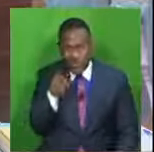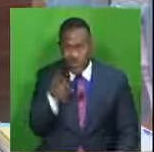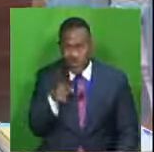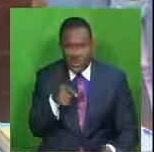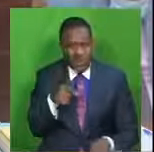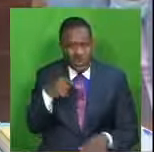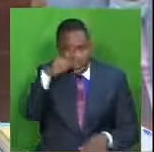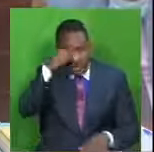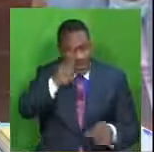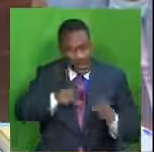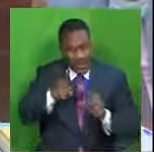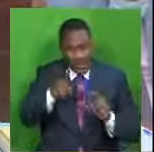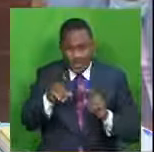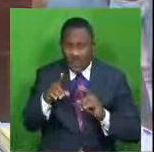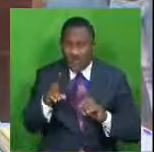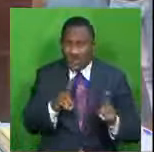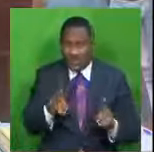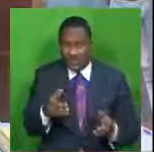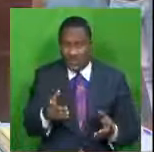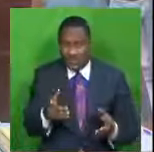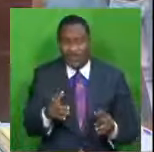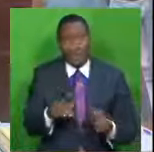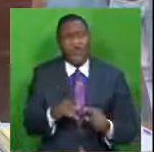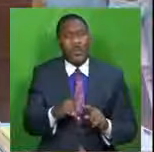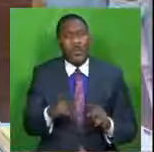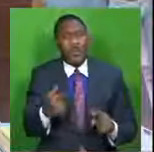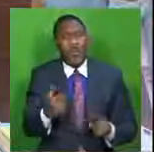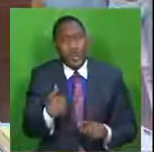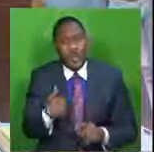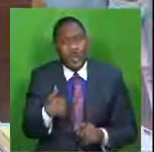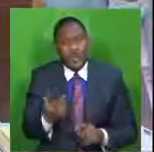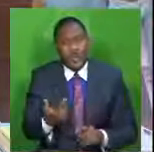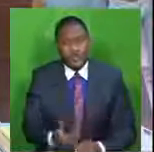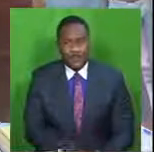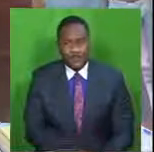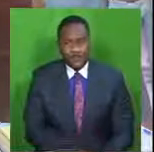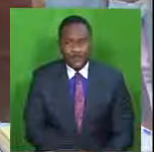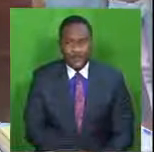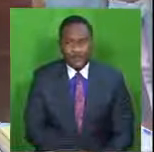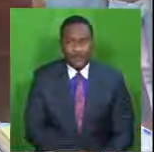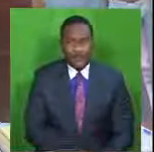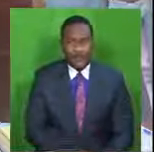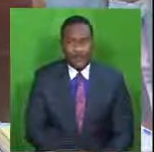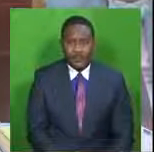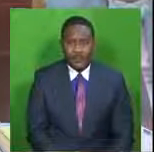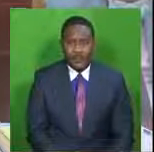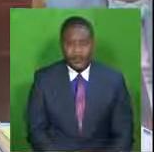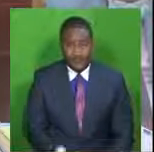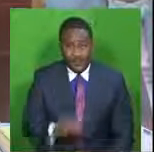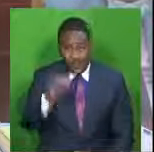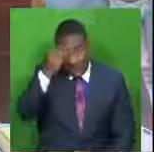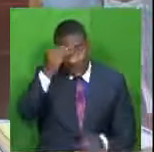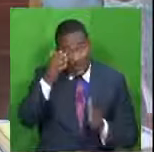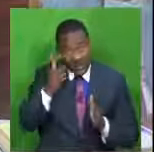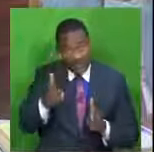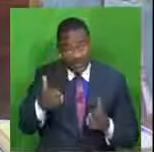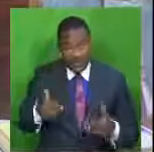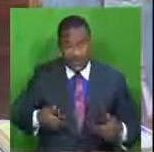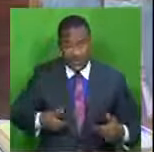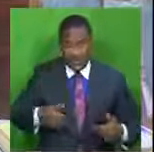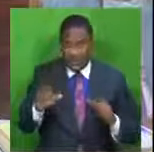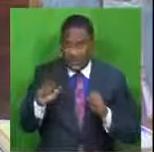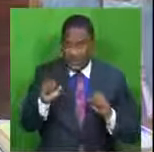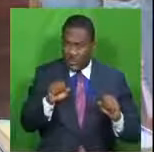do. But Mr. Speaker, I've had to say this because the Minister for Youth and Sports,